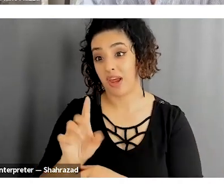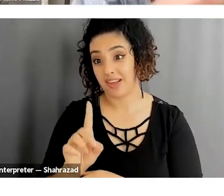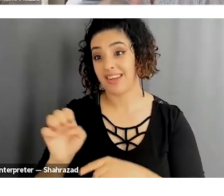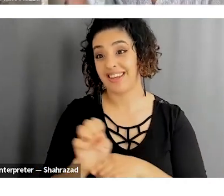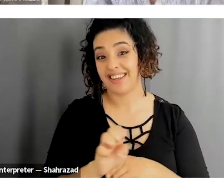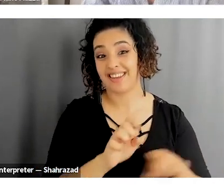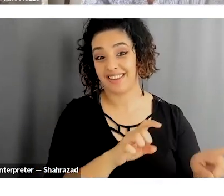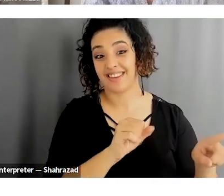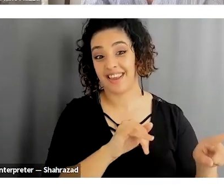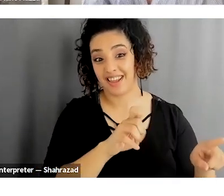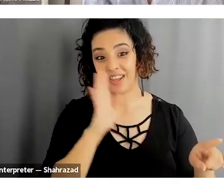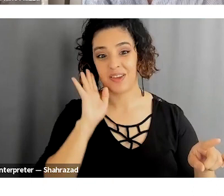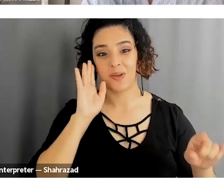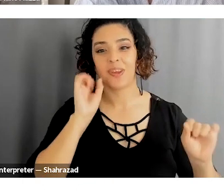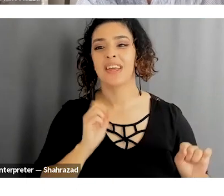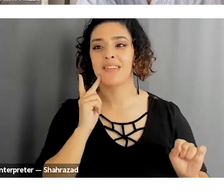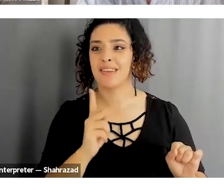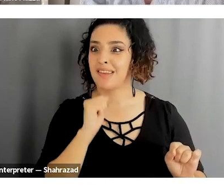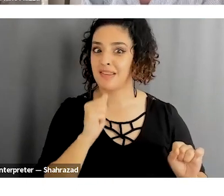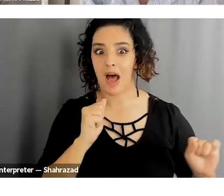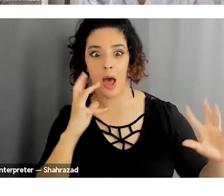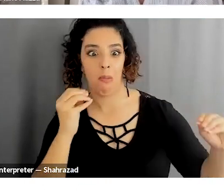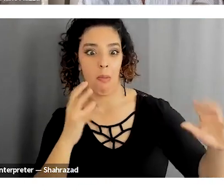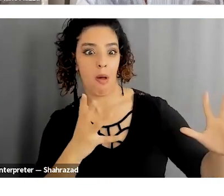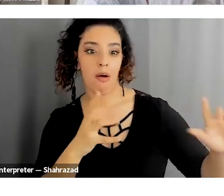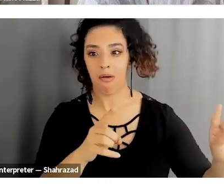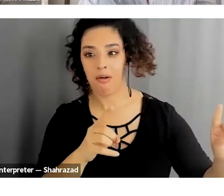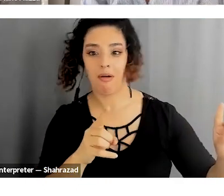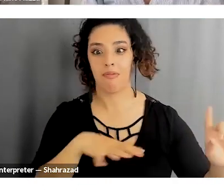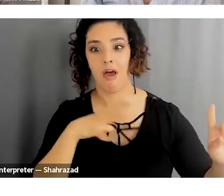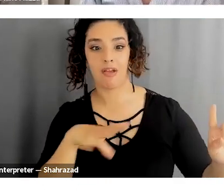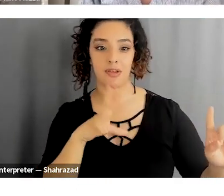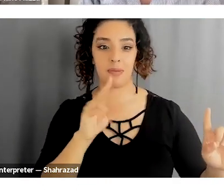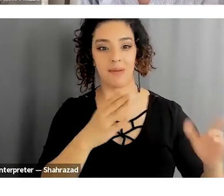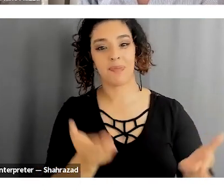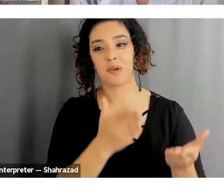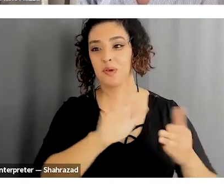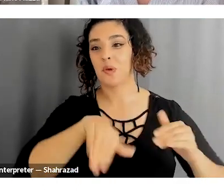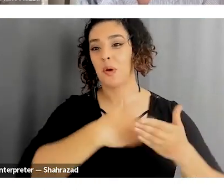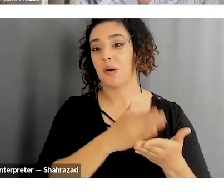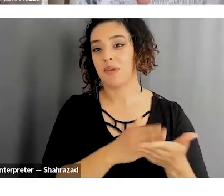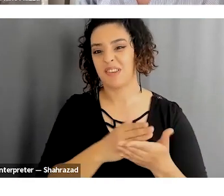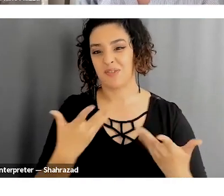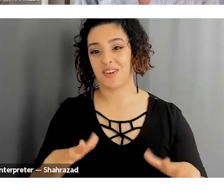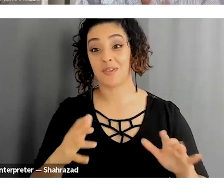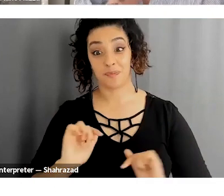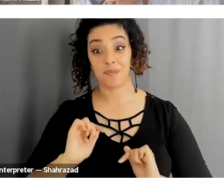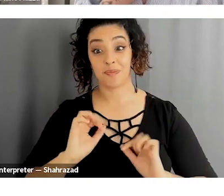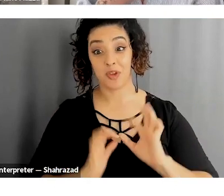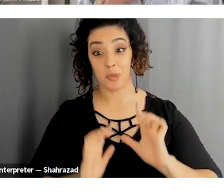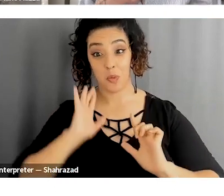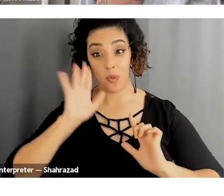So you can see, like, it's not glamorous, right? There's Erin, my amazing assistant. And then here are all the pieces finished. And we did